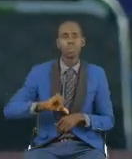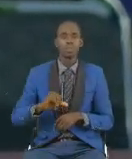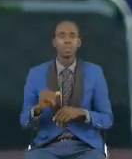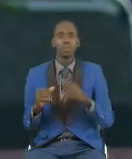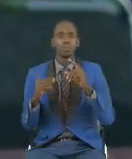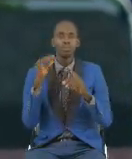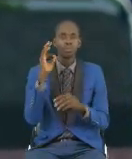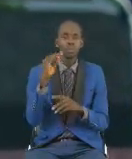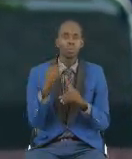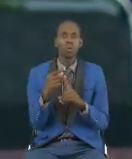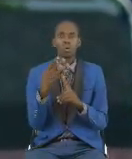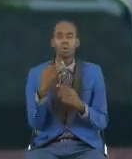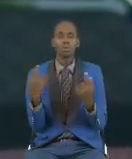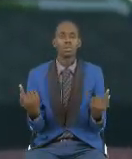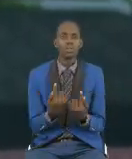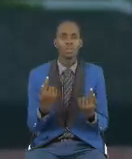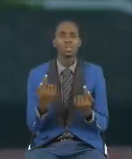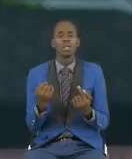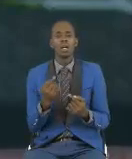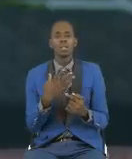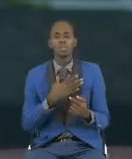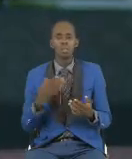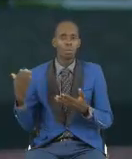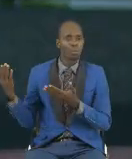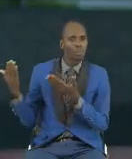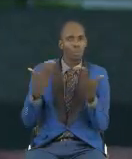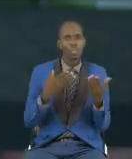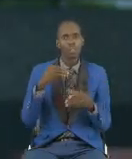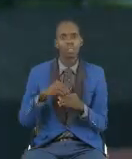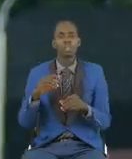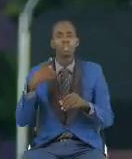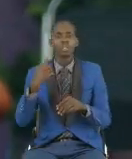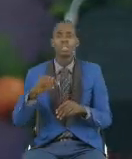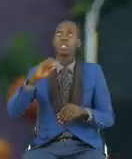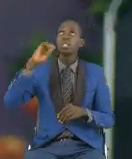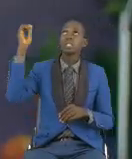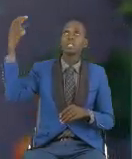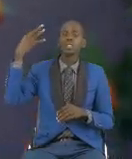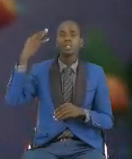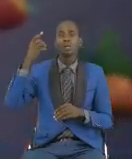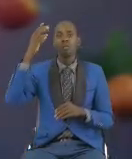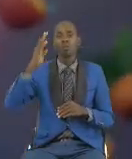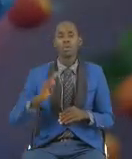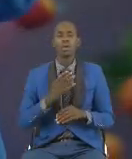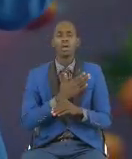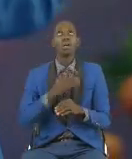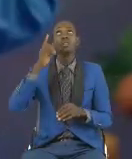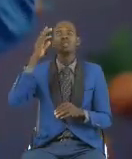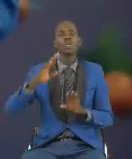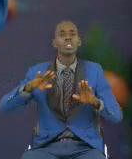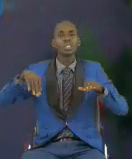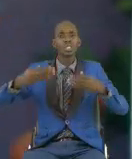sin and the lives of the people. They brought in the grace of God, and God gave testimony unto